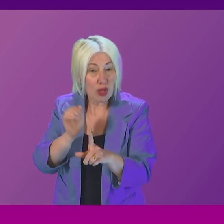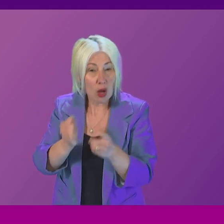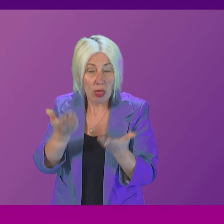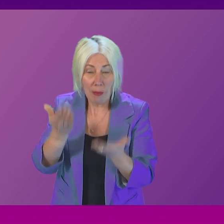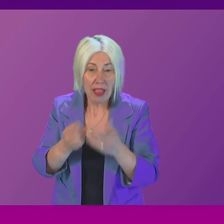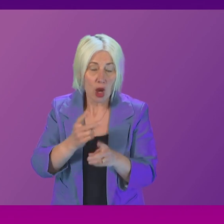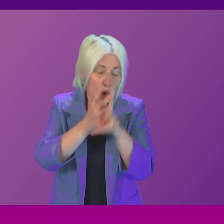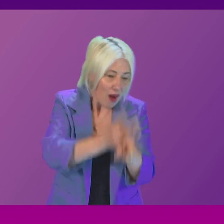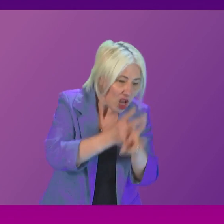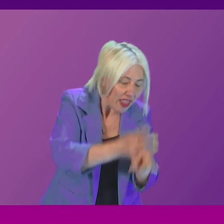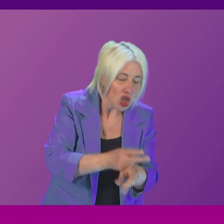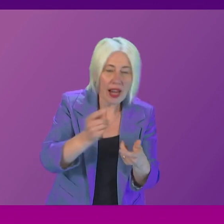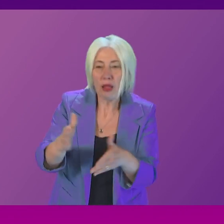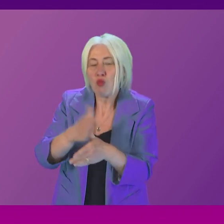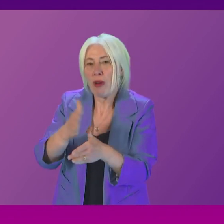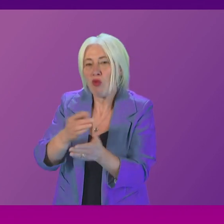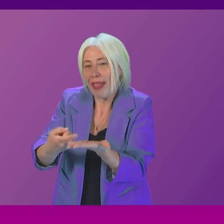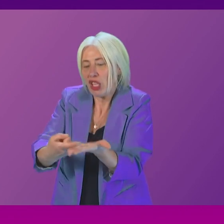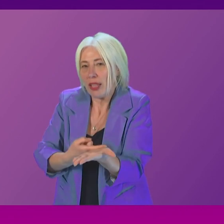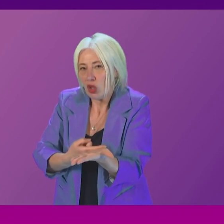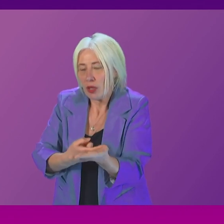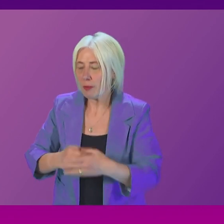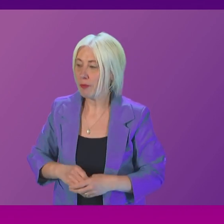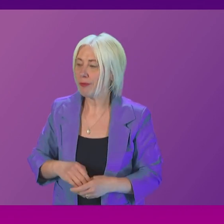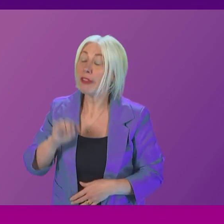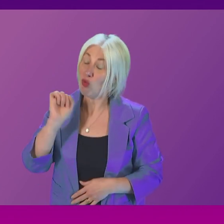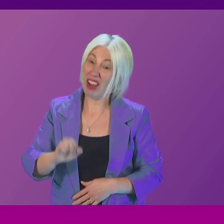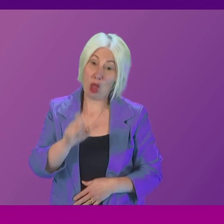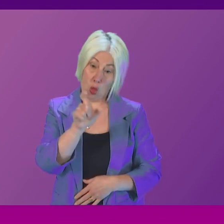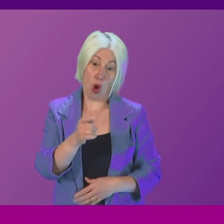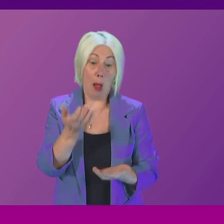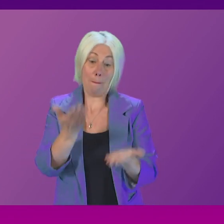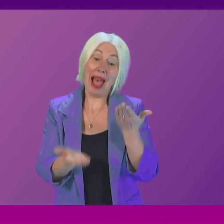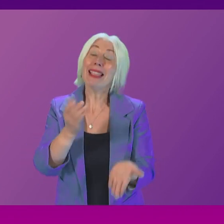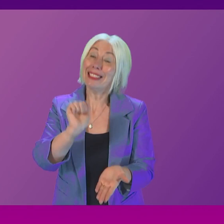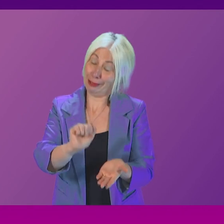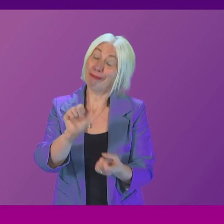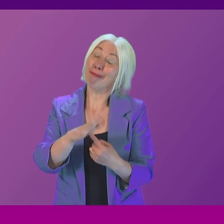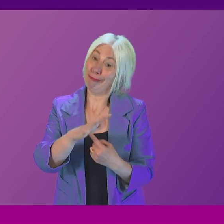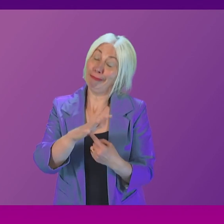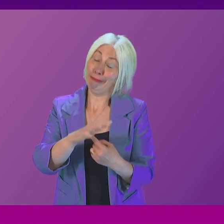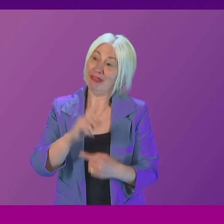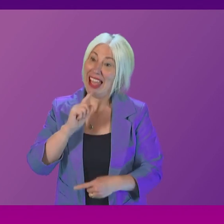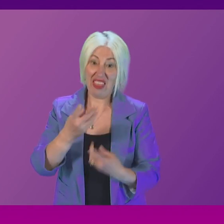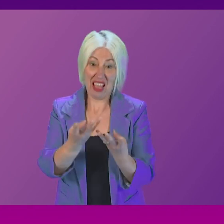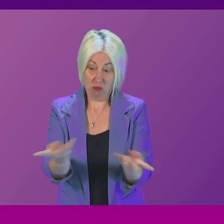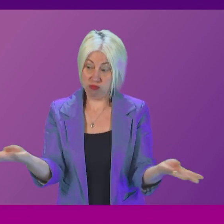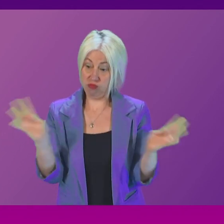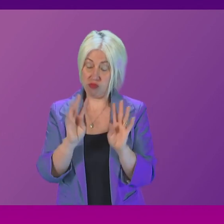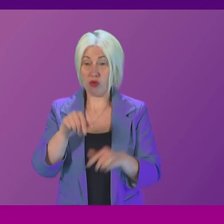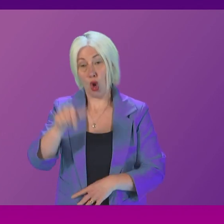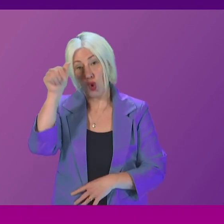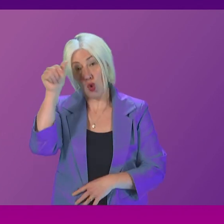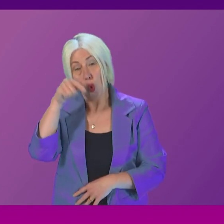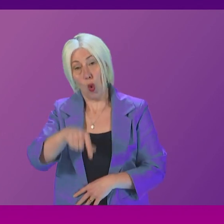between regulation and primary legislation. And I think that word balance is so important because I think everybody around this table will recognise that